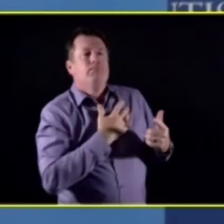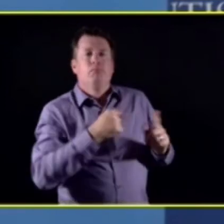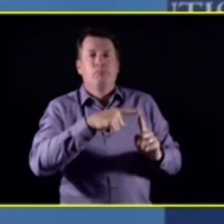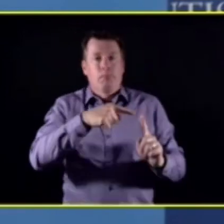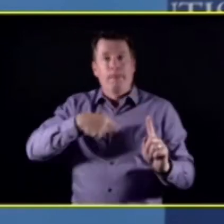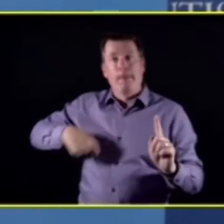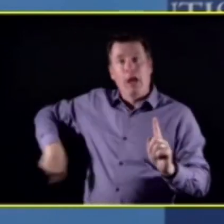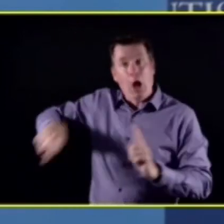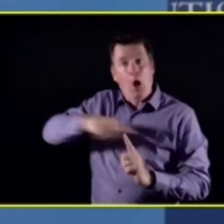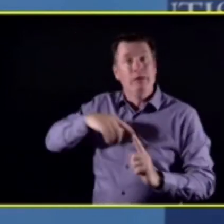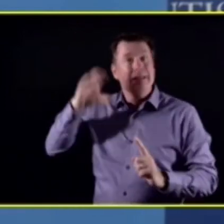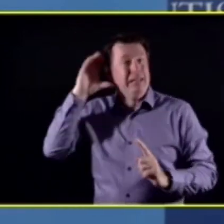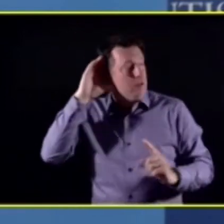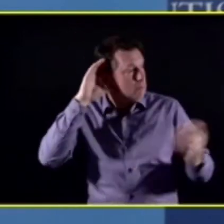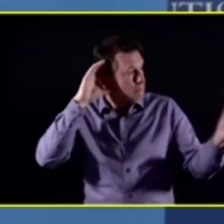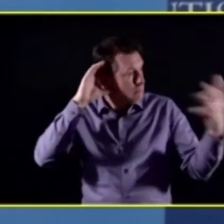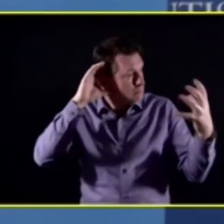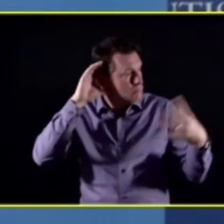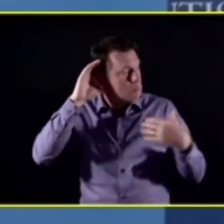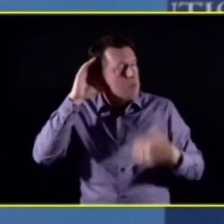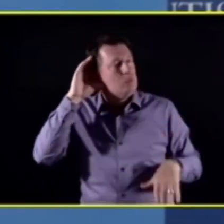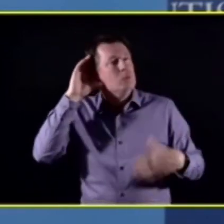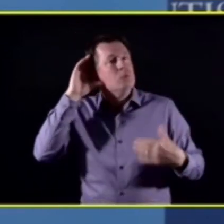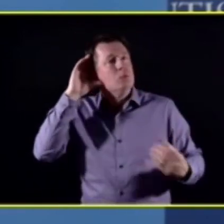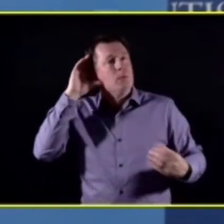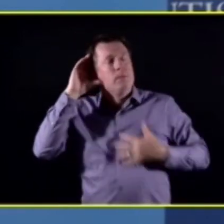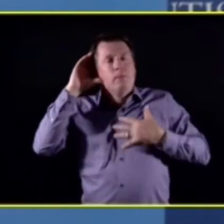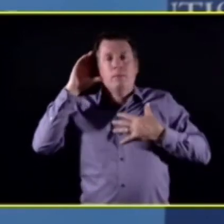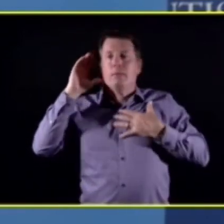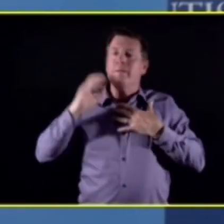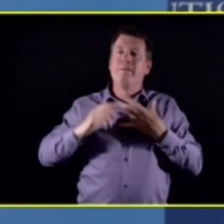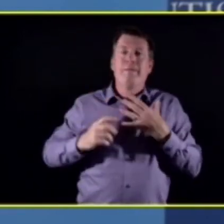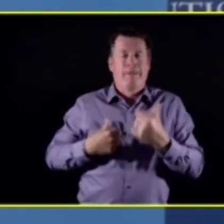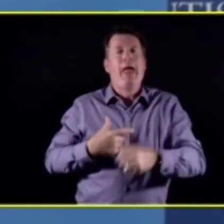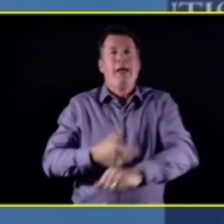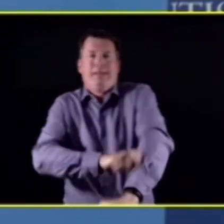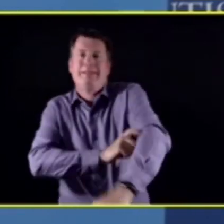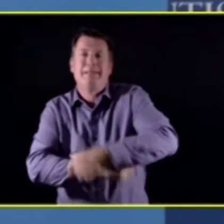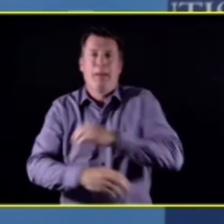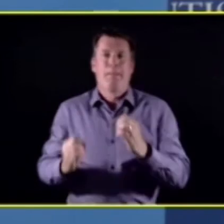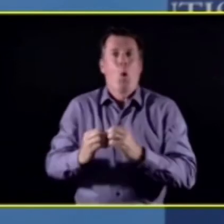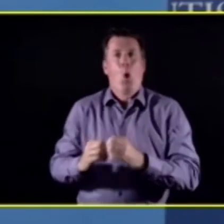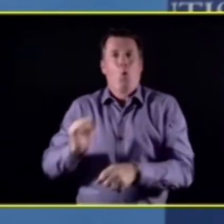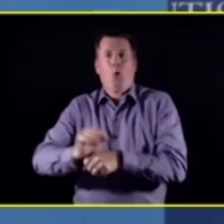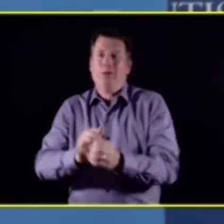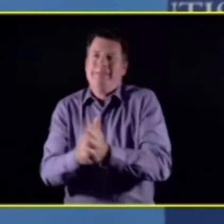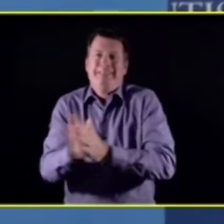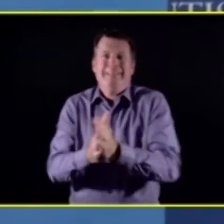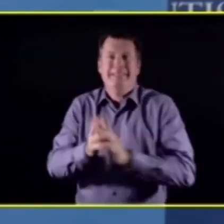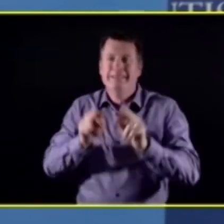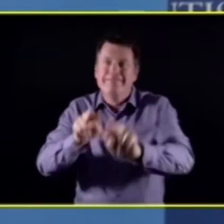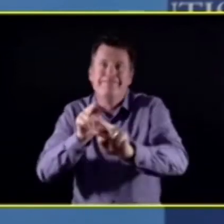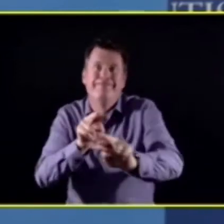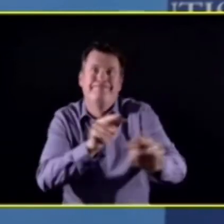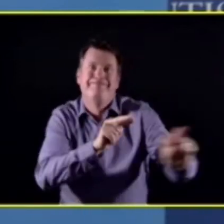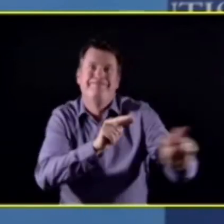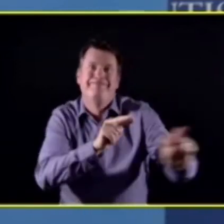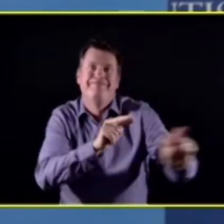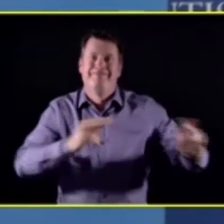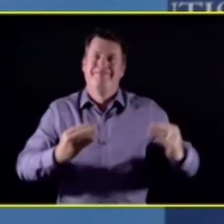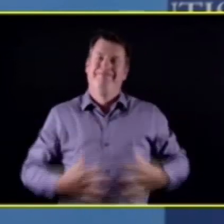with us on today. I'm sure it will be a huge, as I said, shot in the arm to